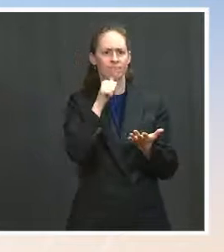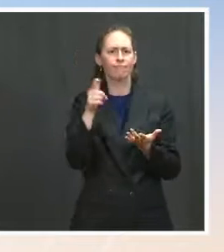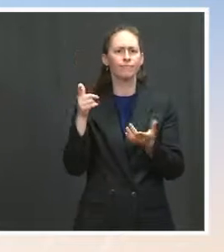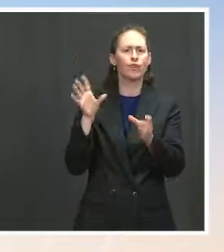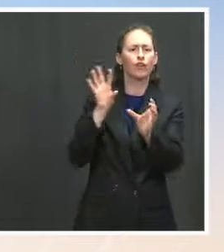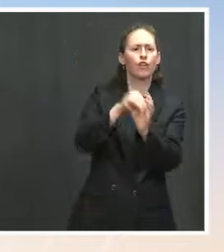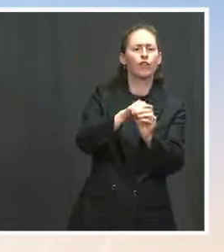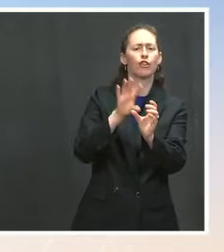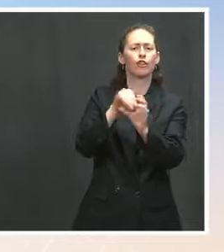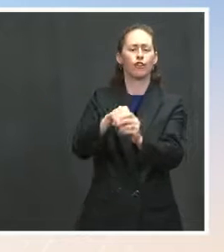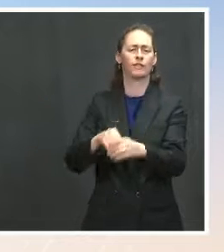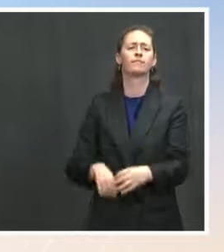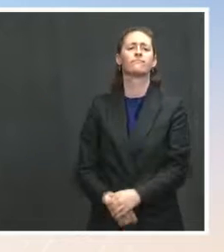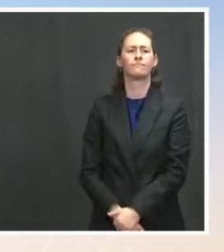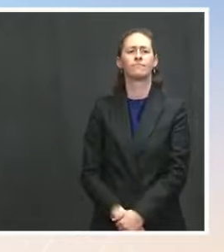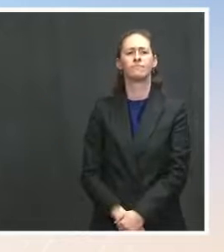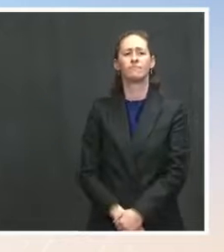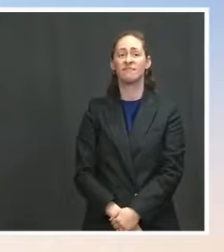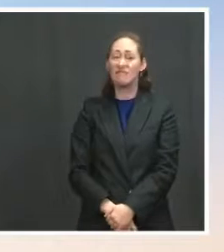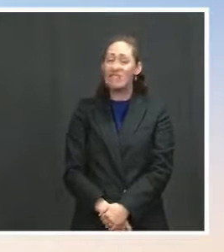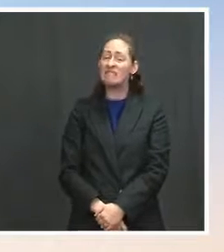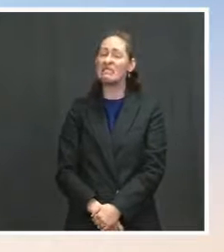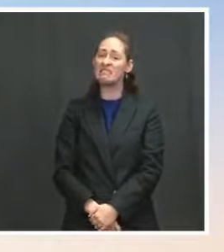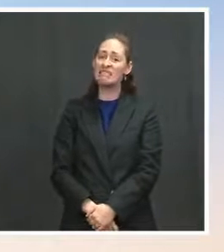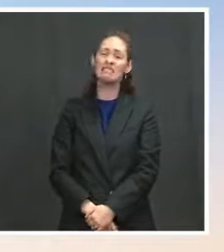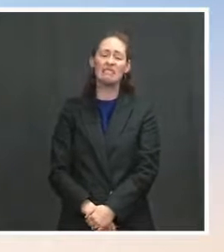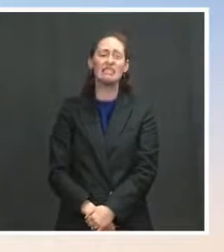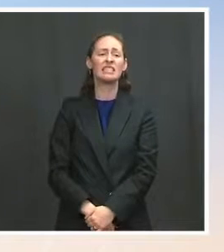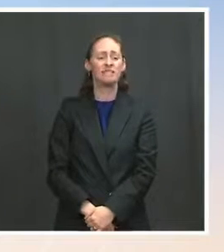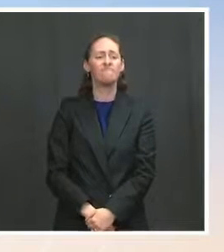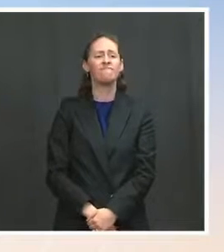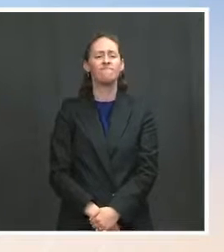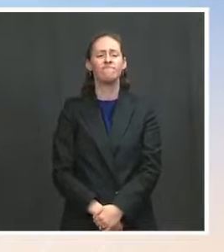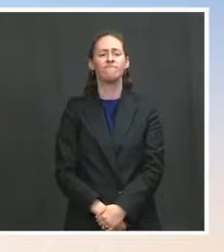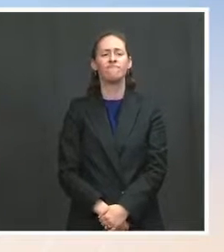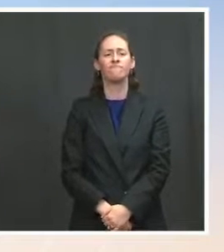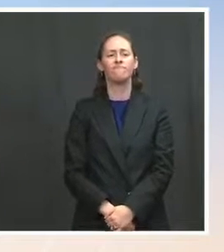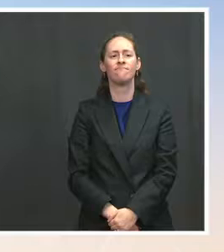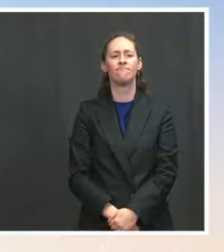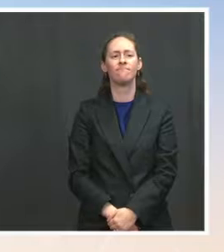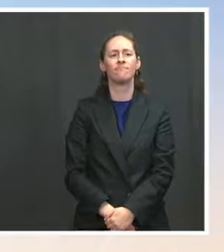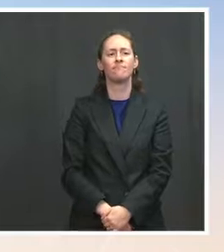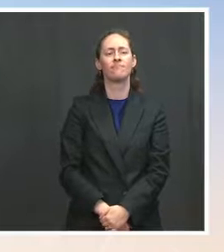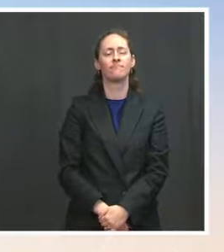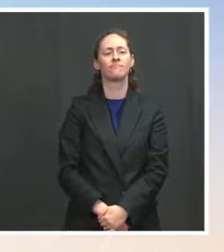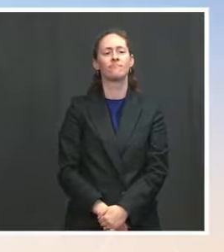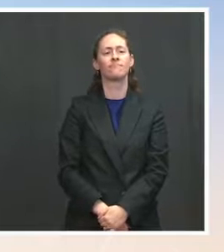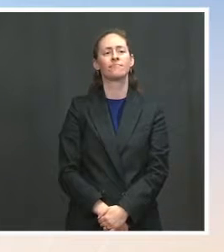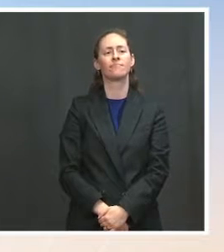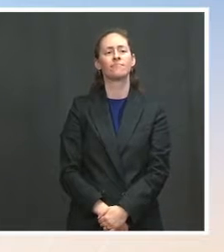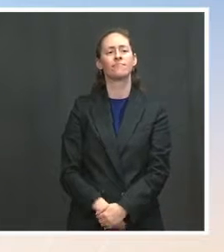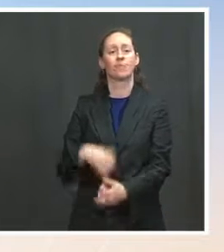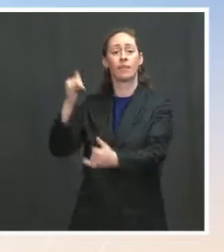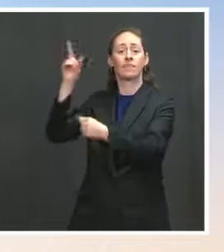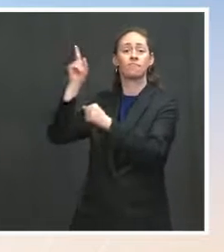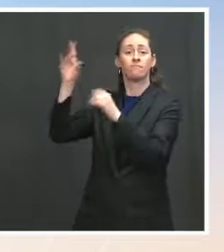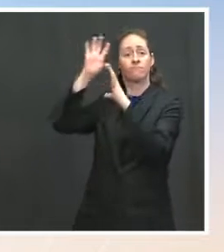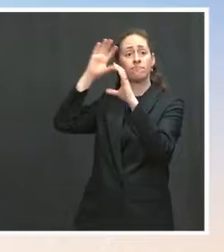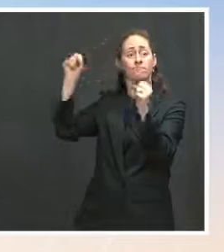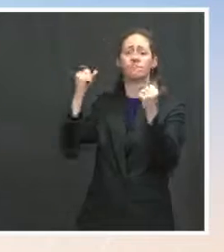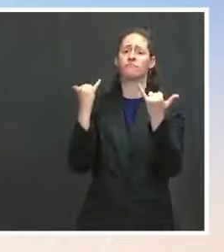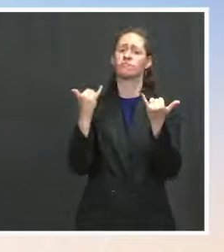in a difficult position. So I will say that he's always felt that it's important, as is evident by